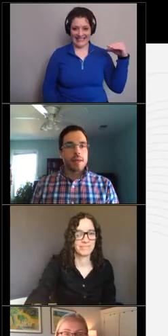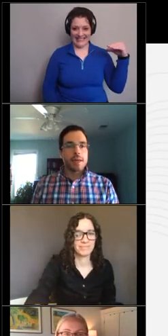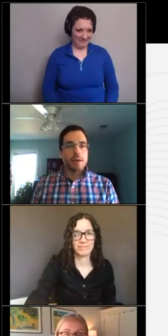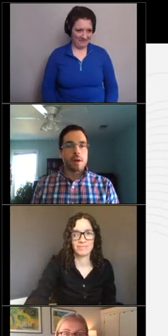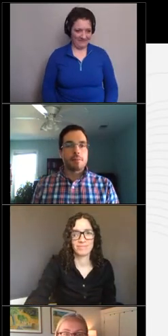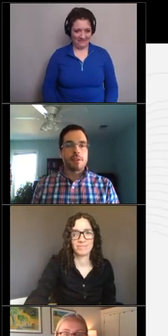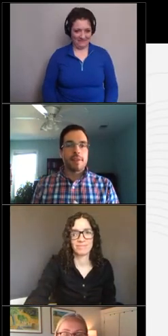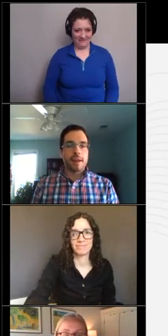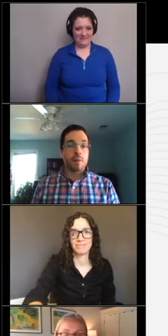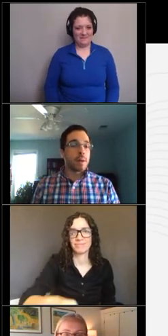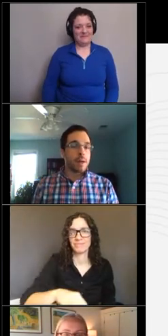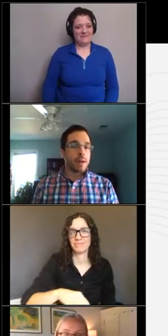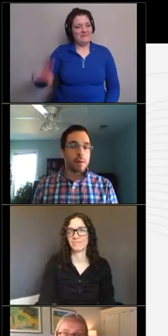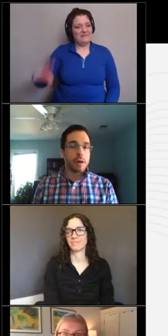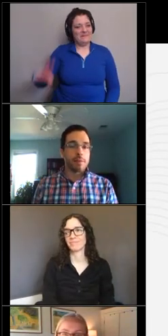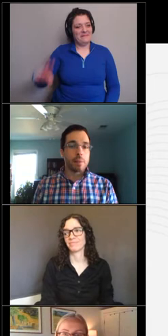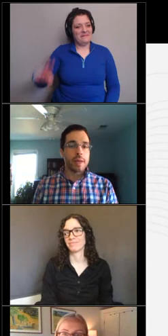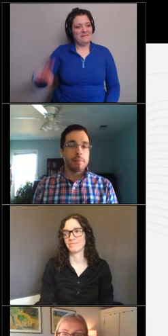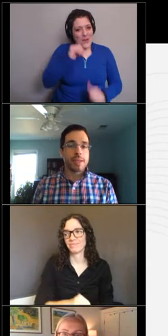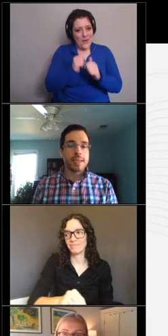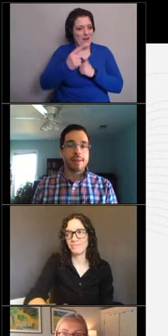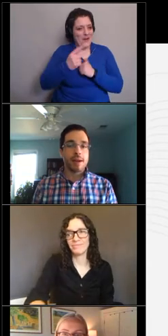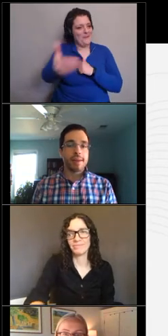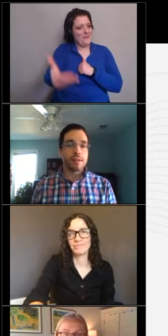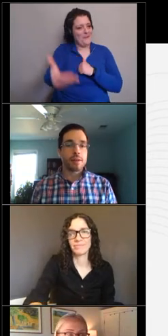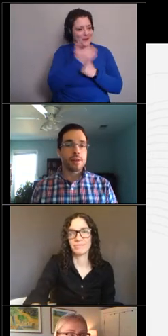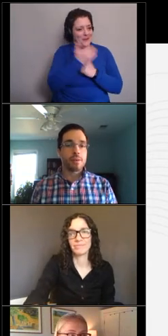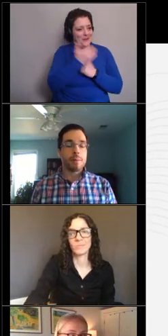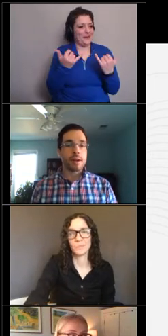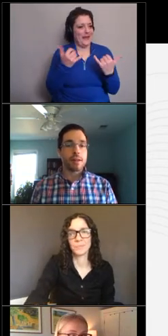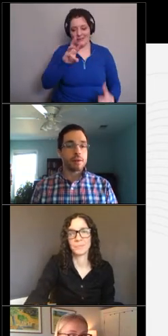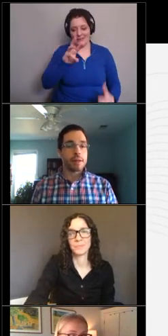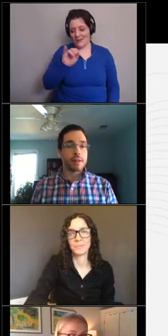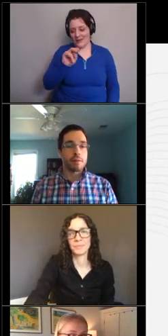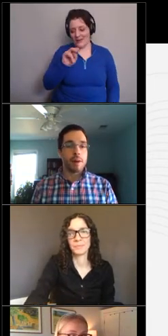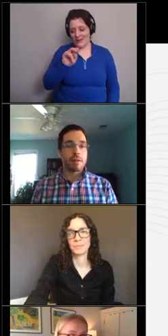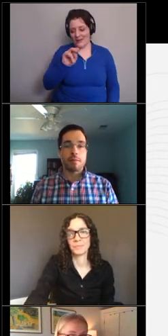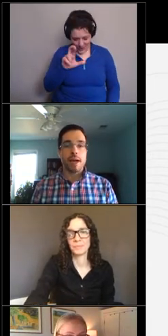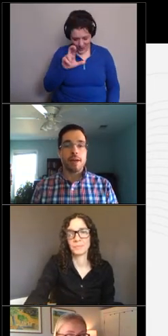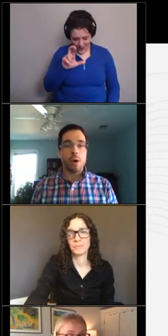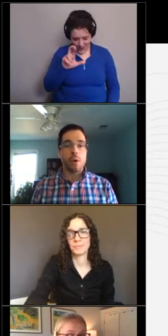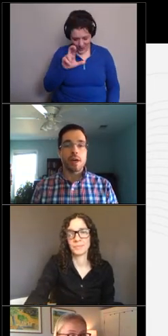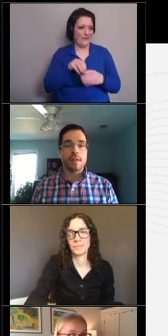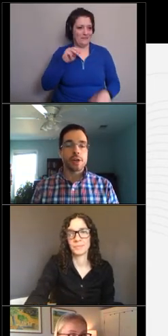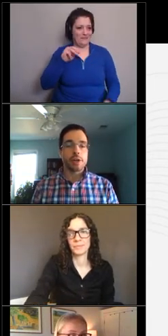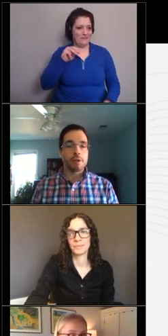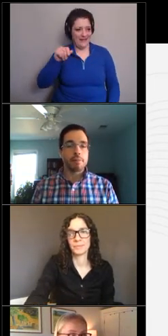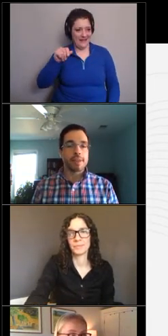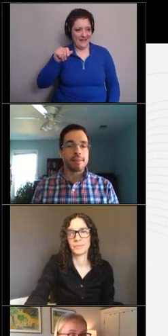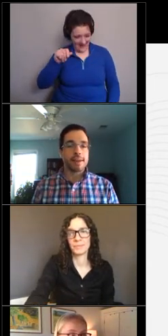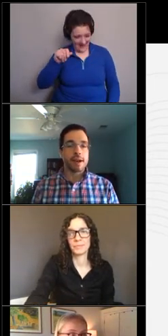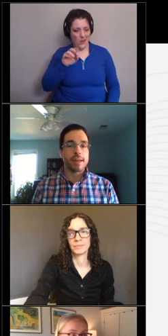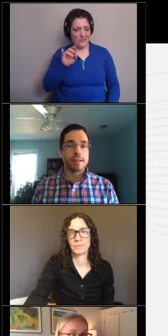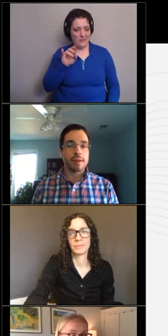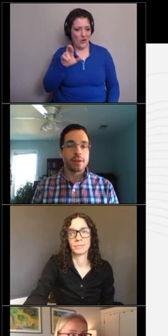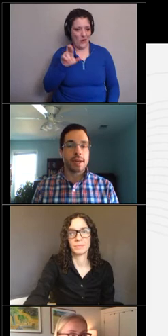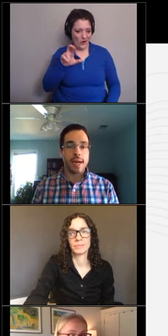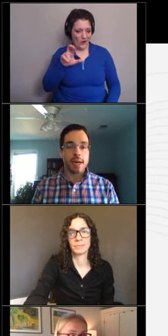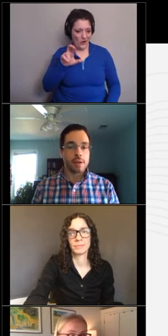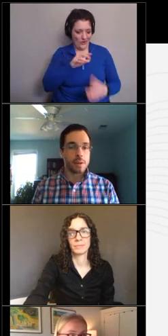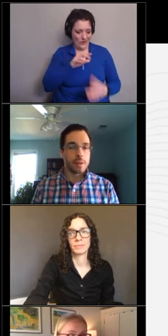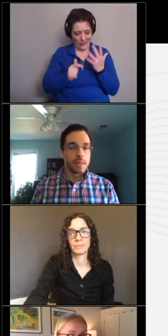Hello everyone, and welcome to today's webinar, part of the Marine Protected Areas Center webinar series, sponsored by NOAA's National Marine Protected